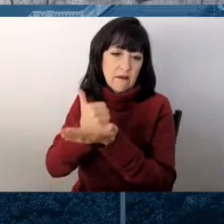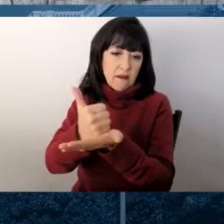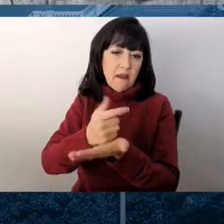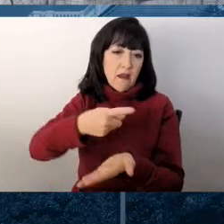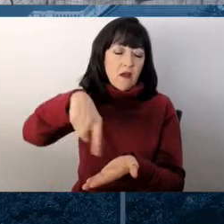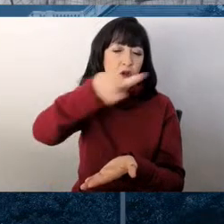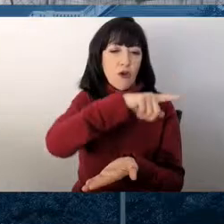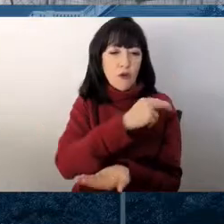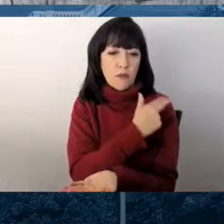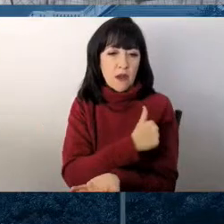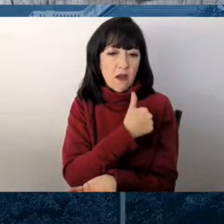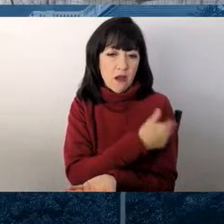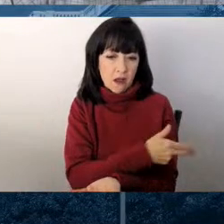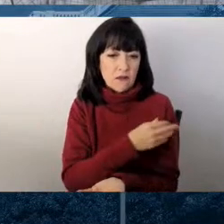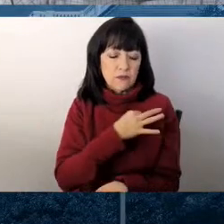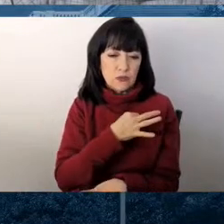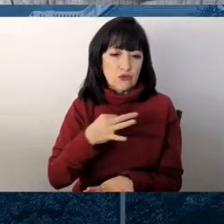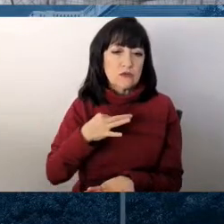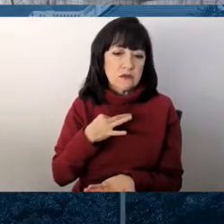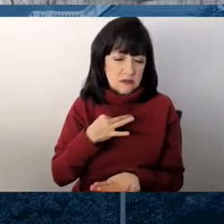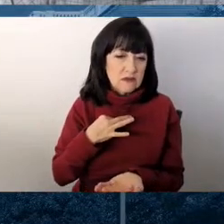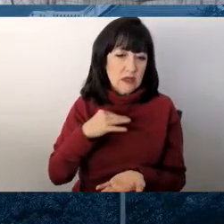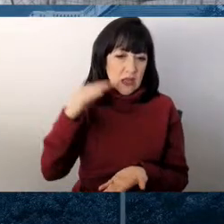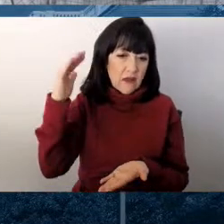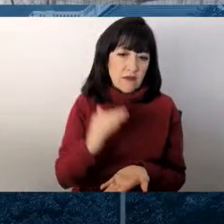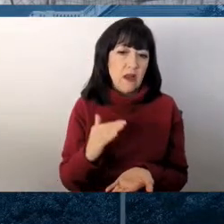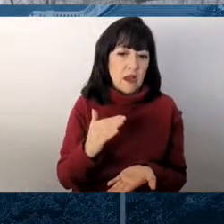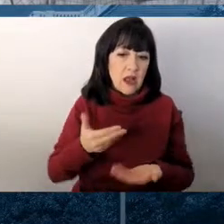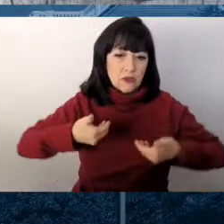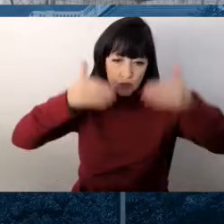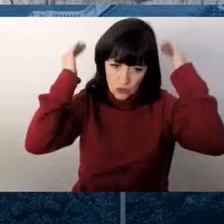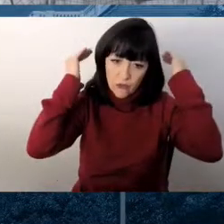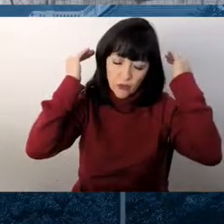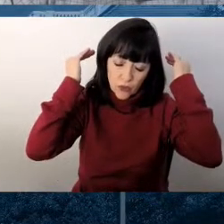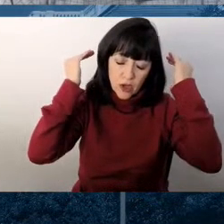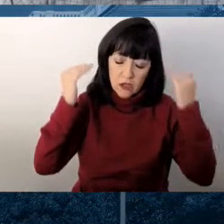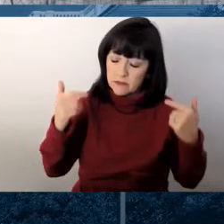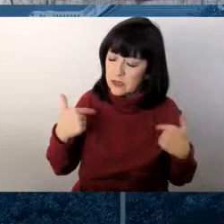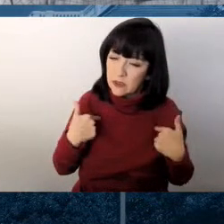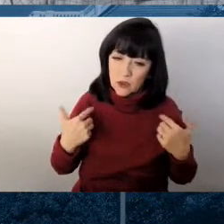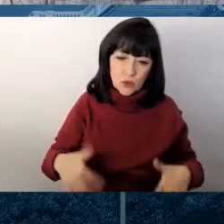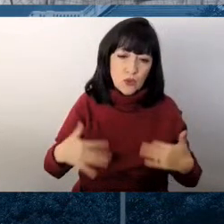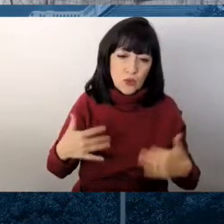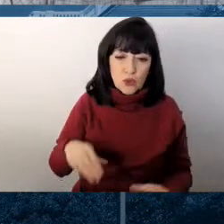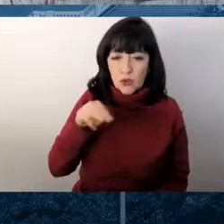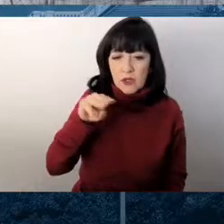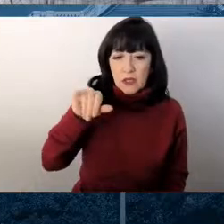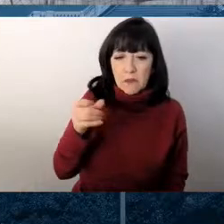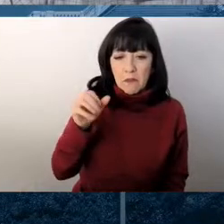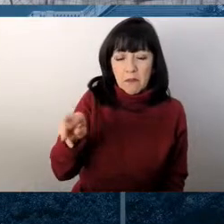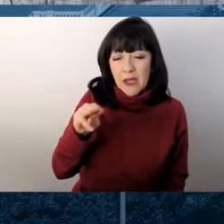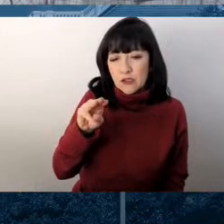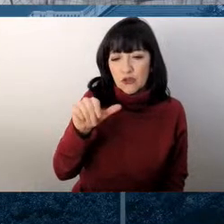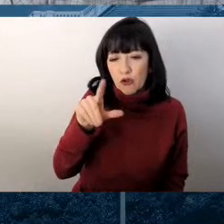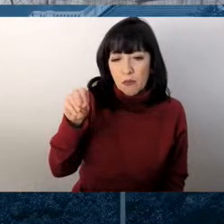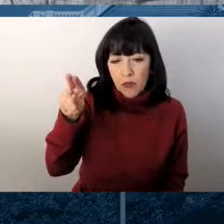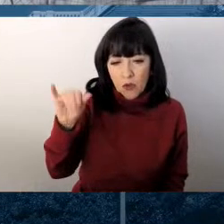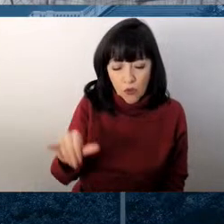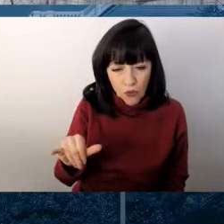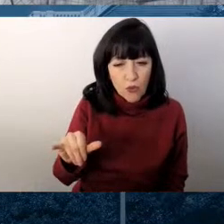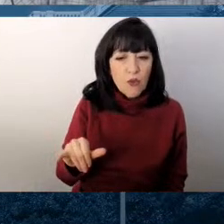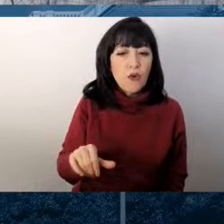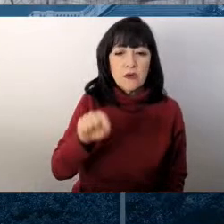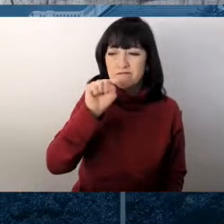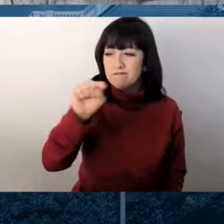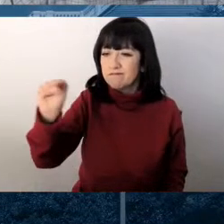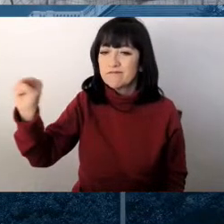I started, they've done everything we've asked them to do. Can't thank Major Malloy, Lieutenant Colonel Pennington, Sergeant Major Fields enough